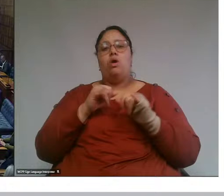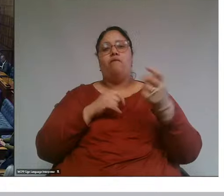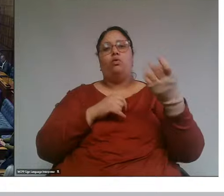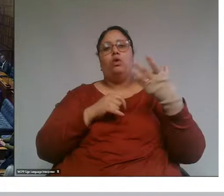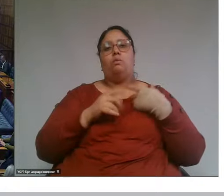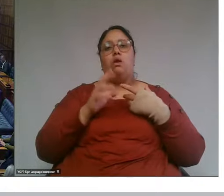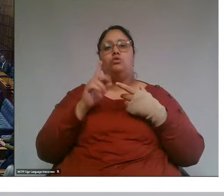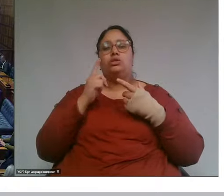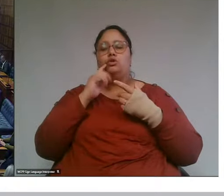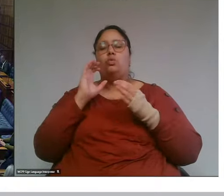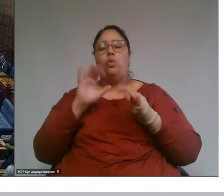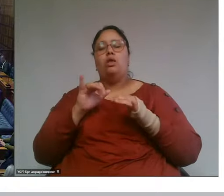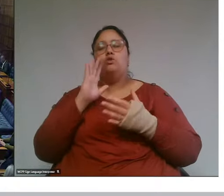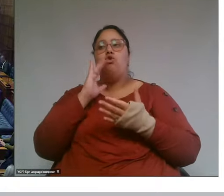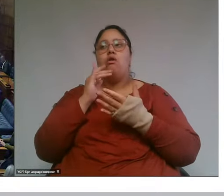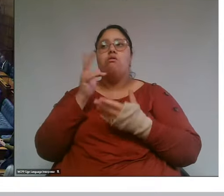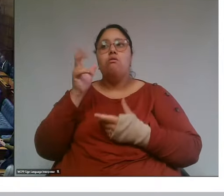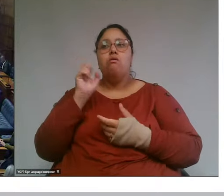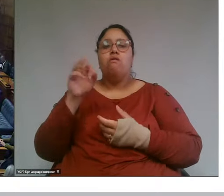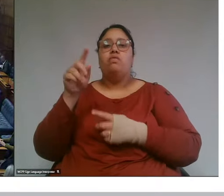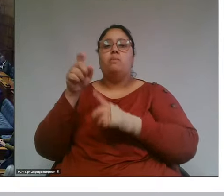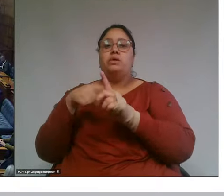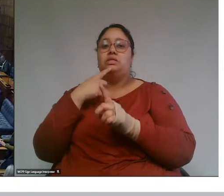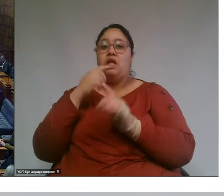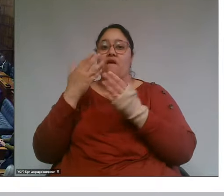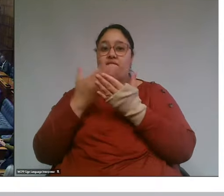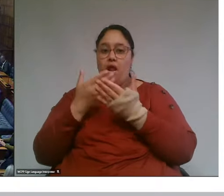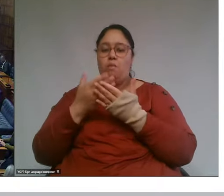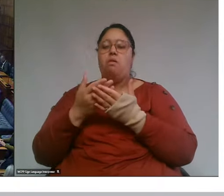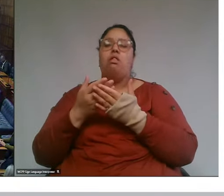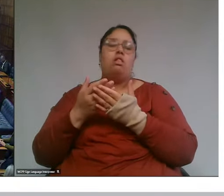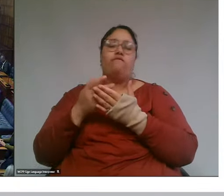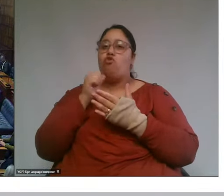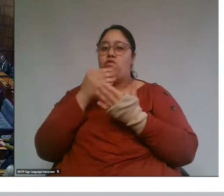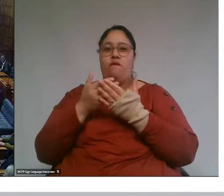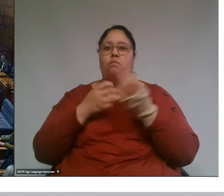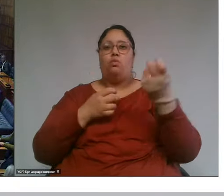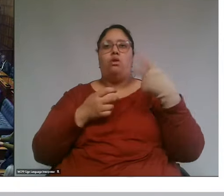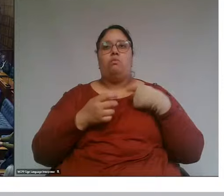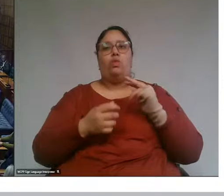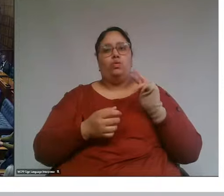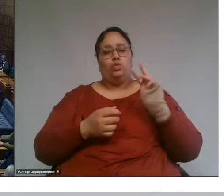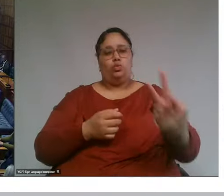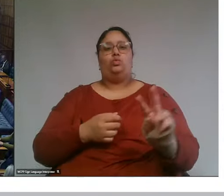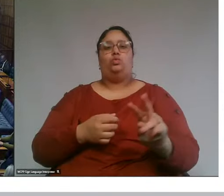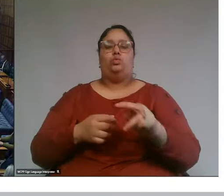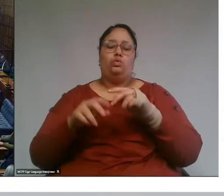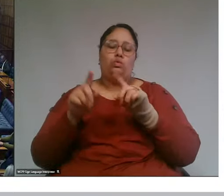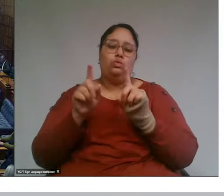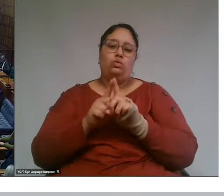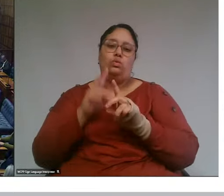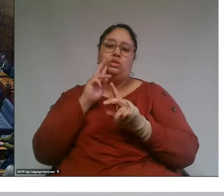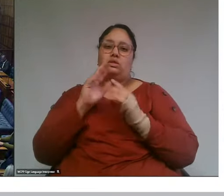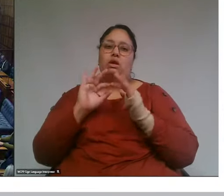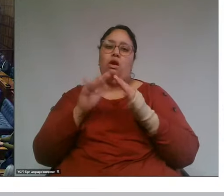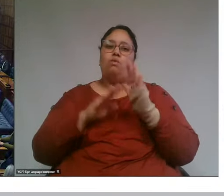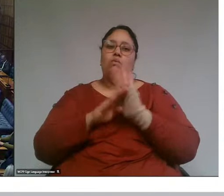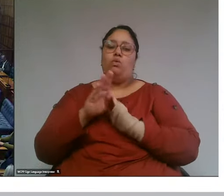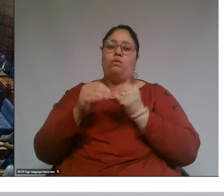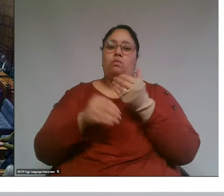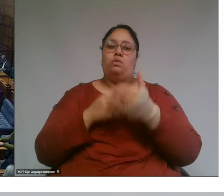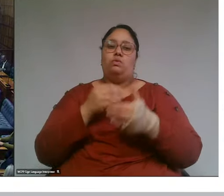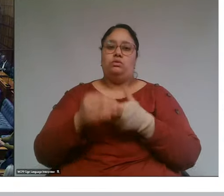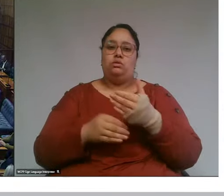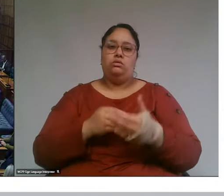this year we took the entire unit and put them through a lean management course so that they can look at how they can improve their processes